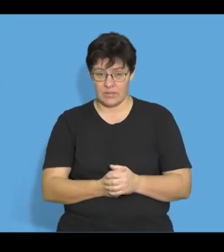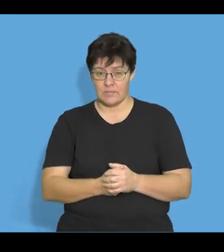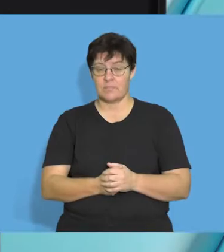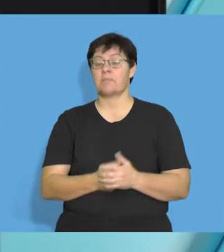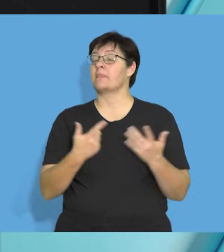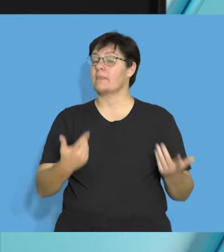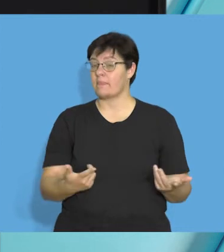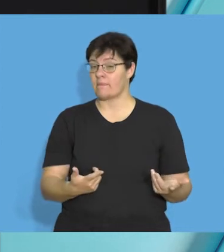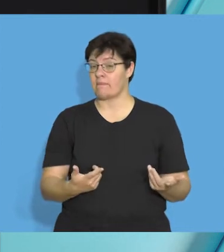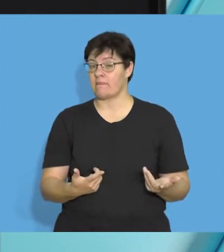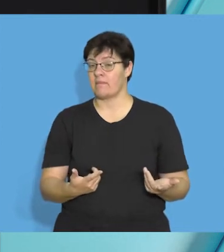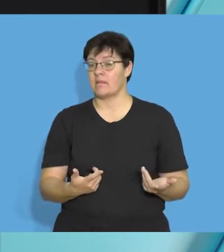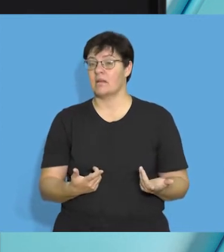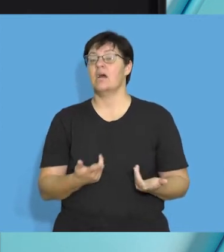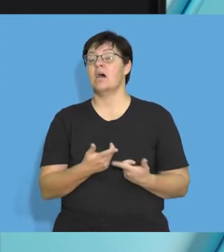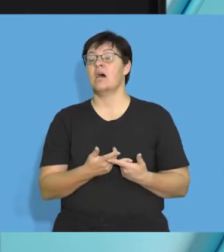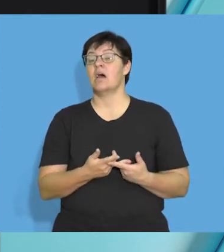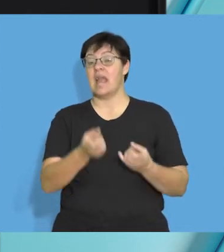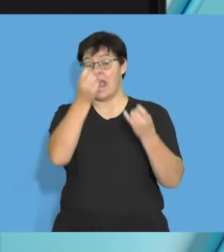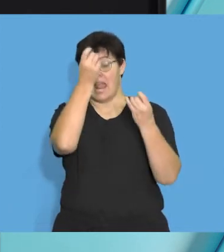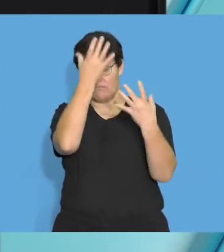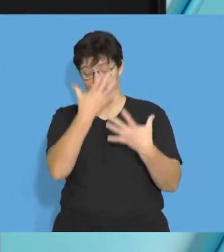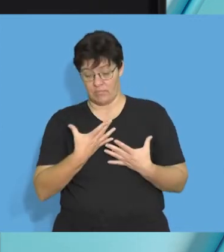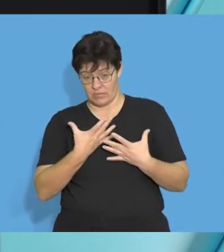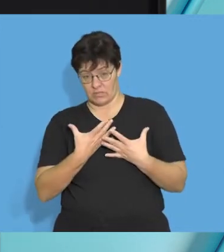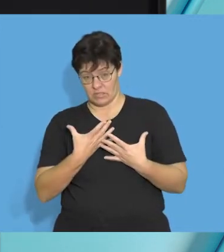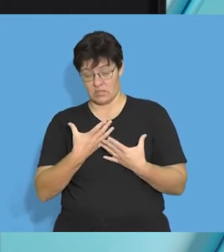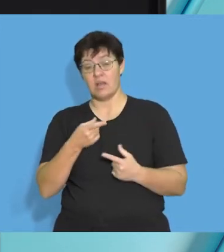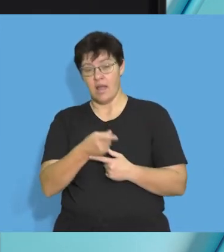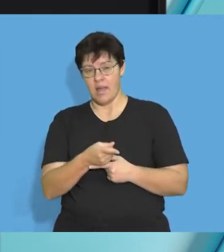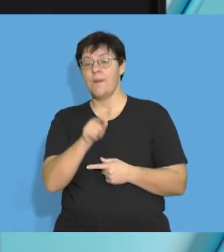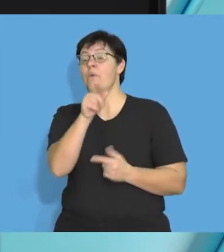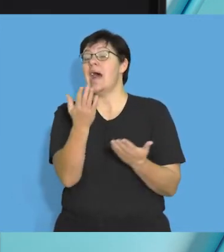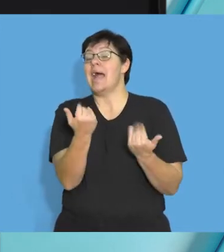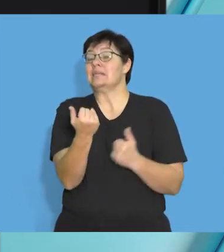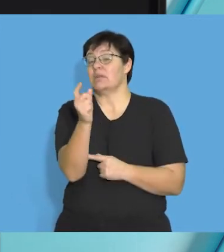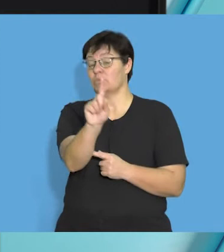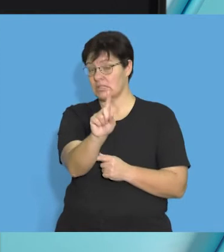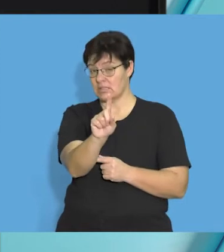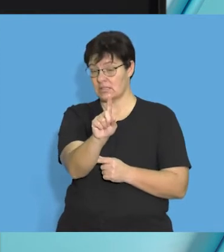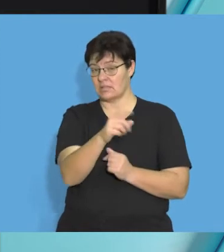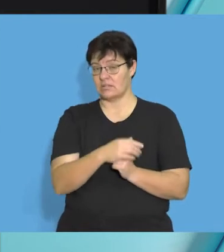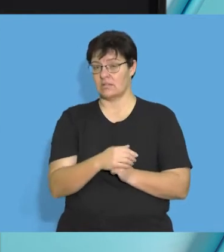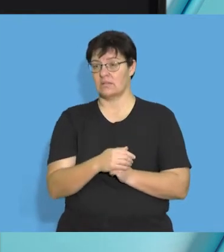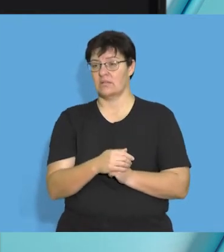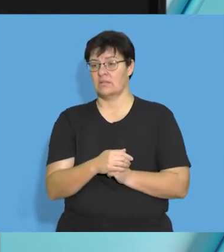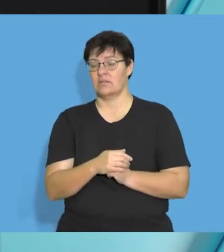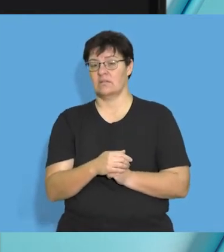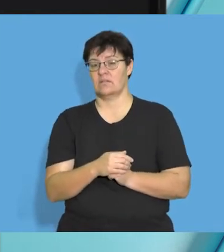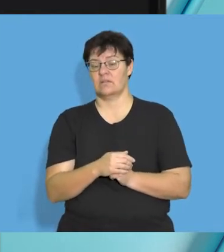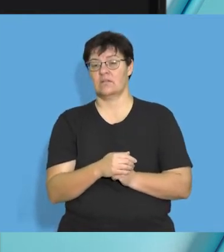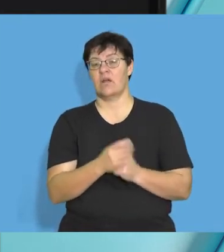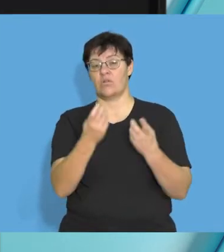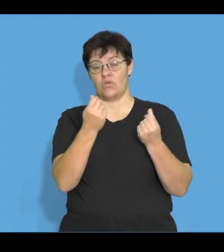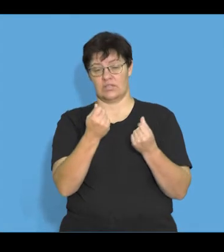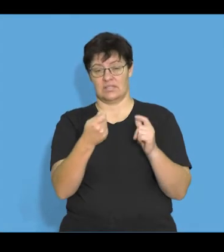that based on the given information, you are expected to calculate the cost